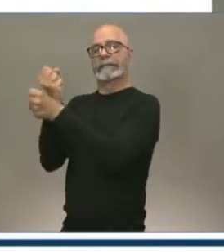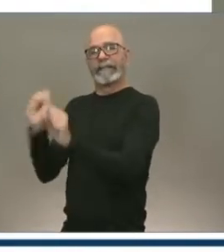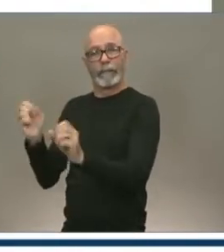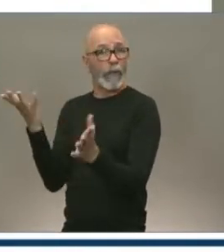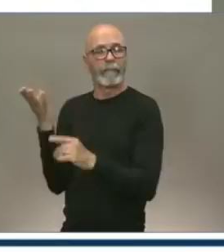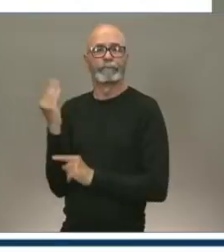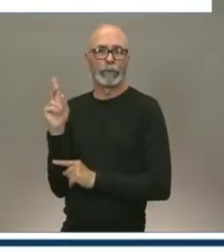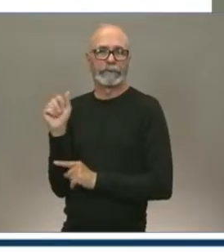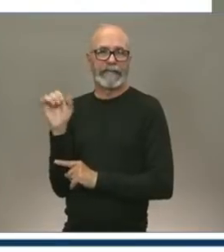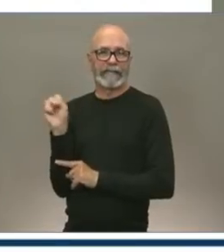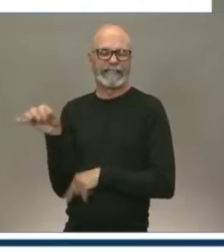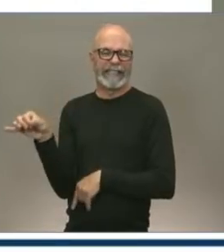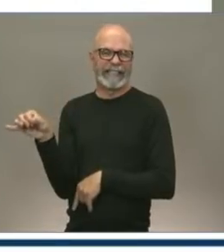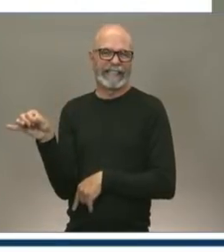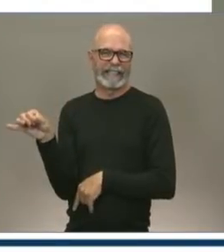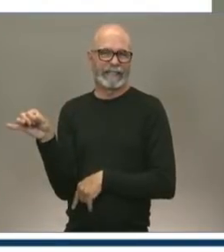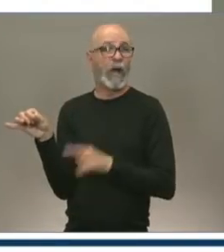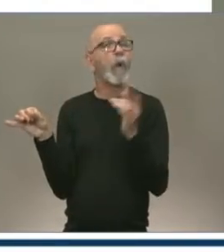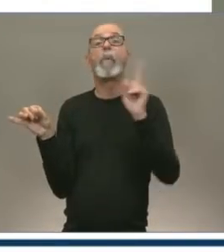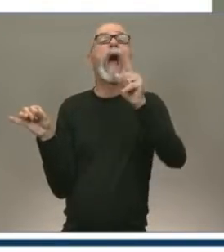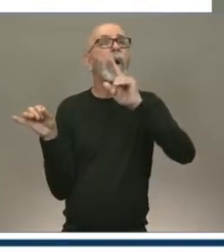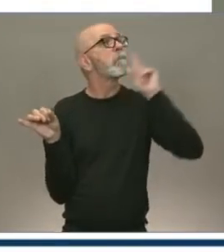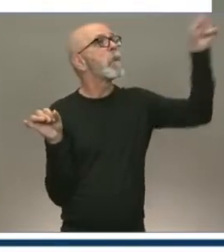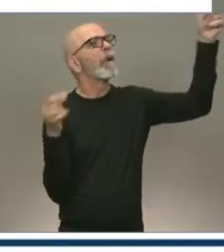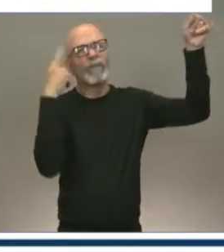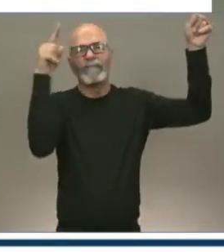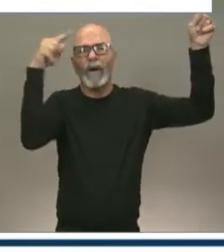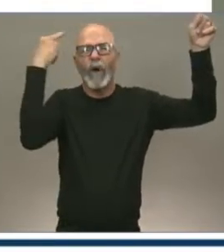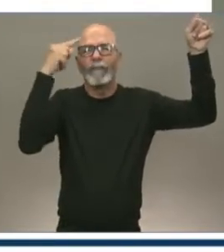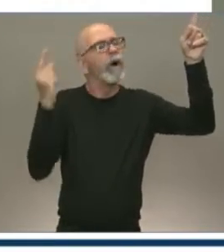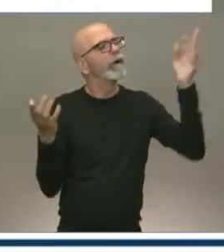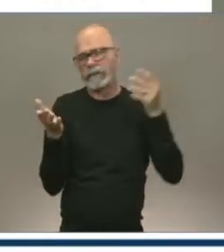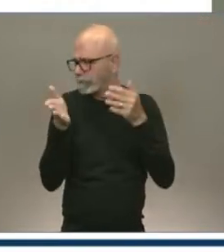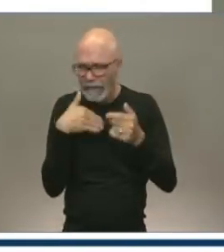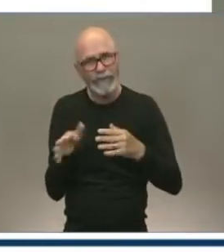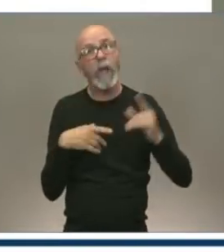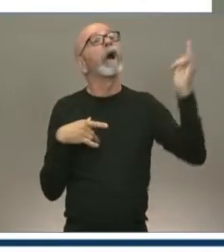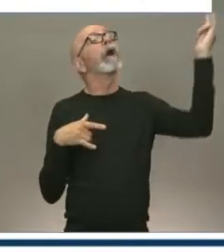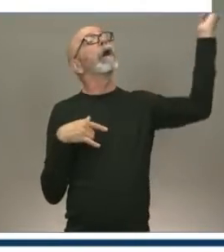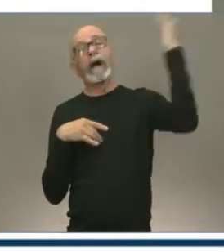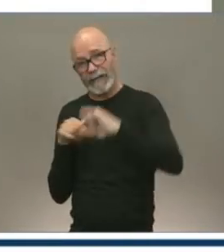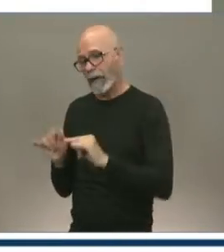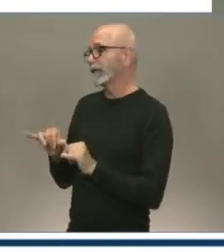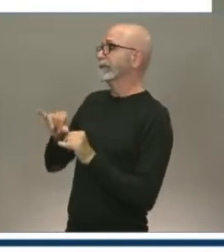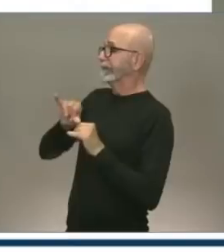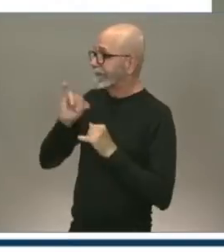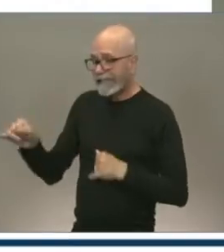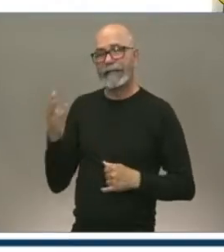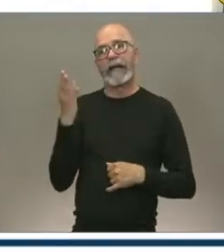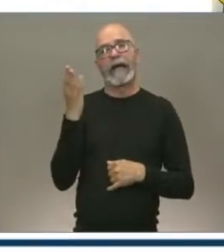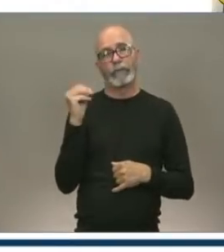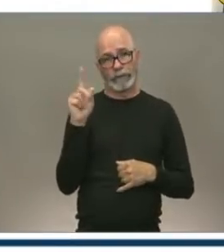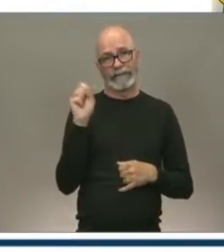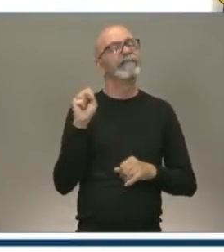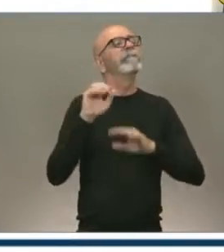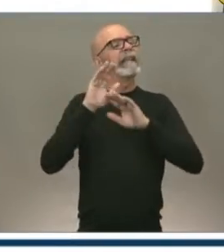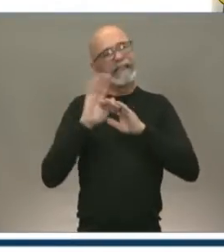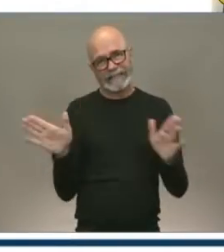traveling. The quarantine or their exempted protocol and the testing that goes with it is the important piece. Go ahead with your follow-up,